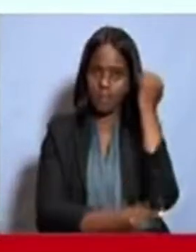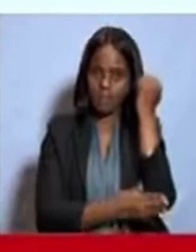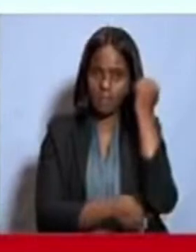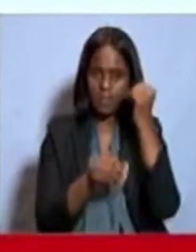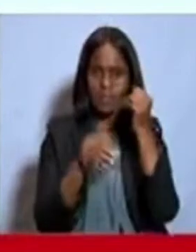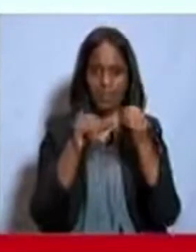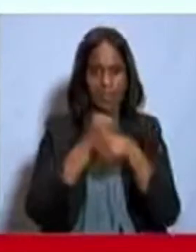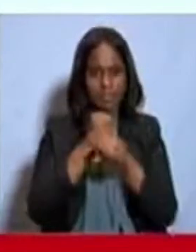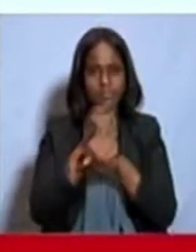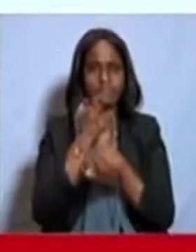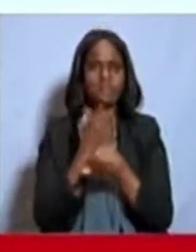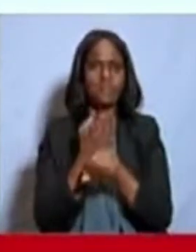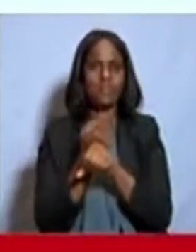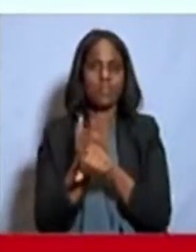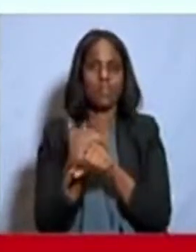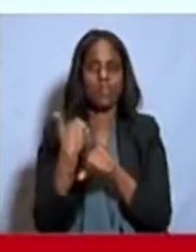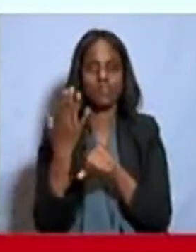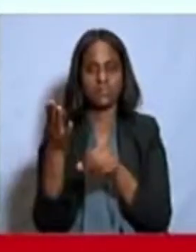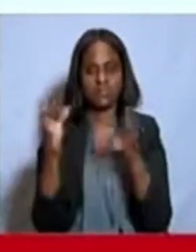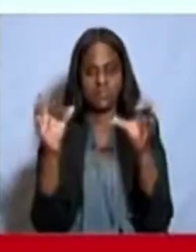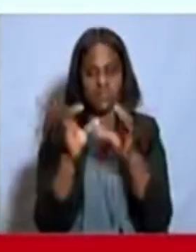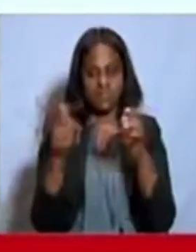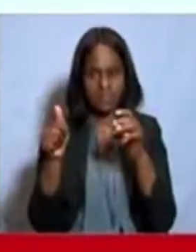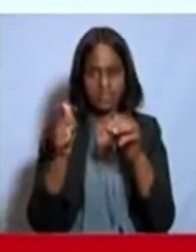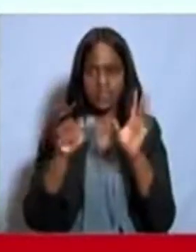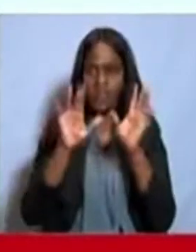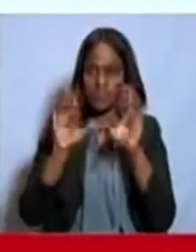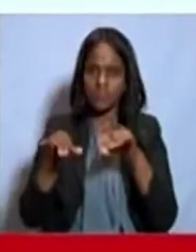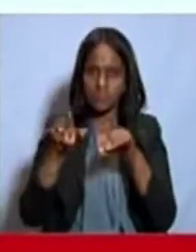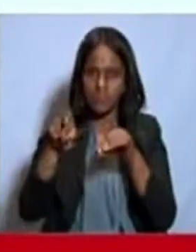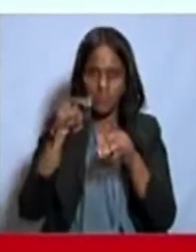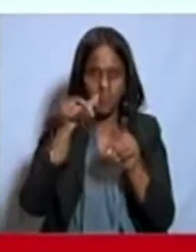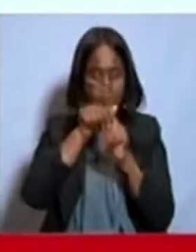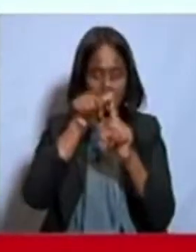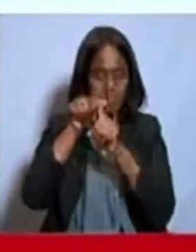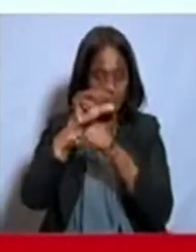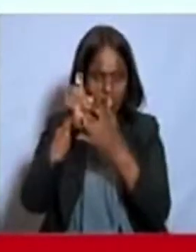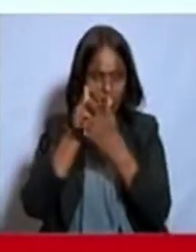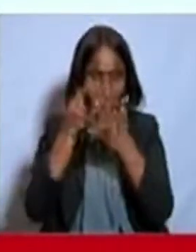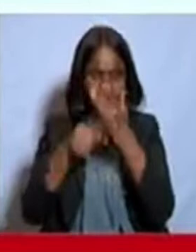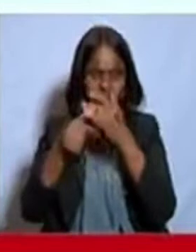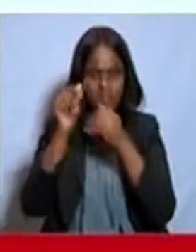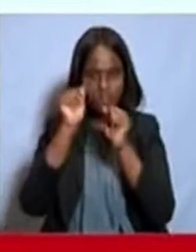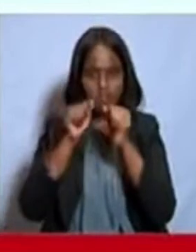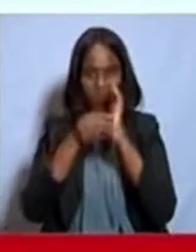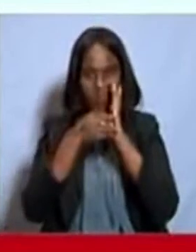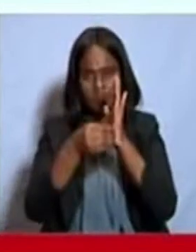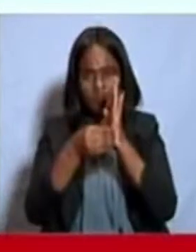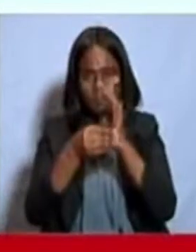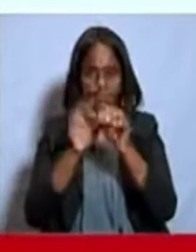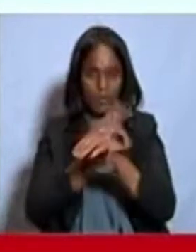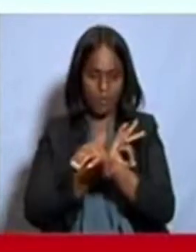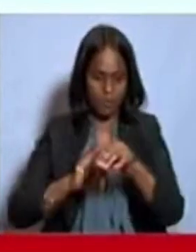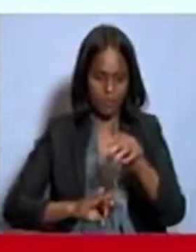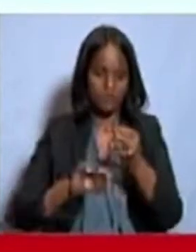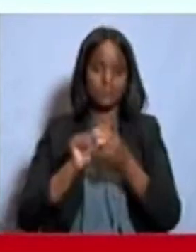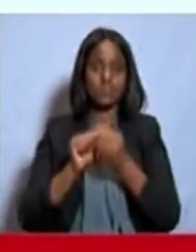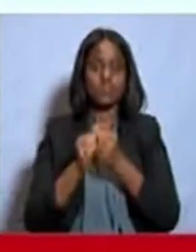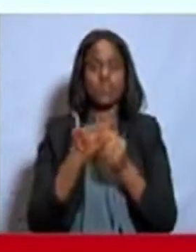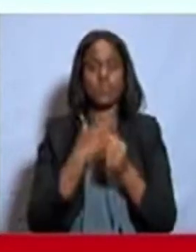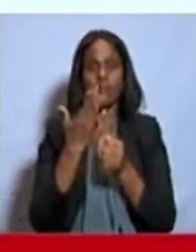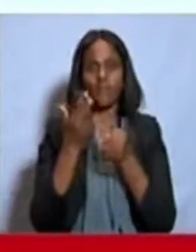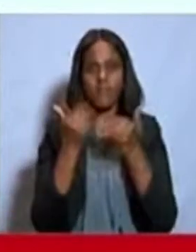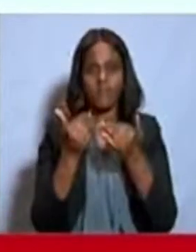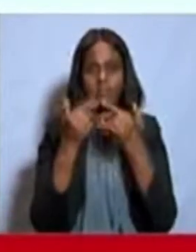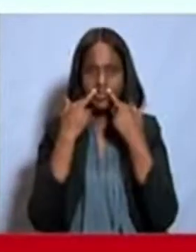there, making it difficult for the communities to meet their recovery targets, as that would lead to food insecurity. As